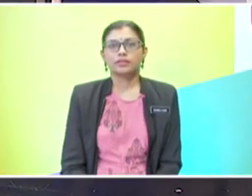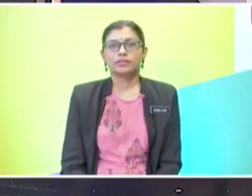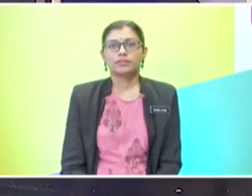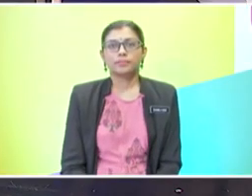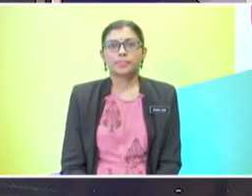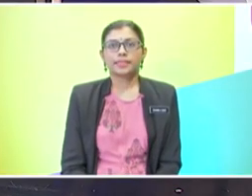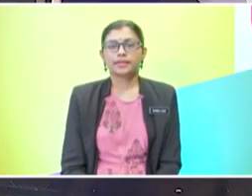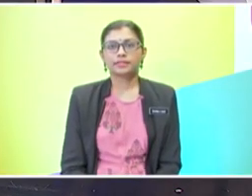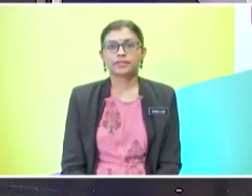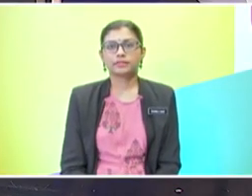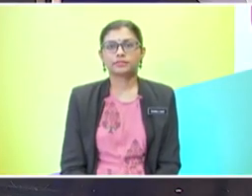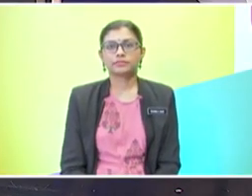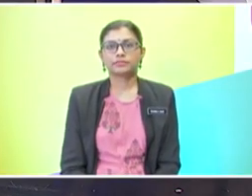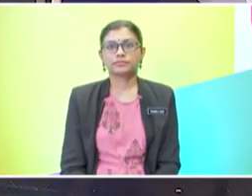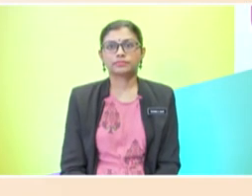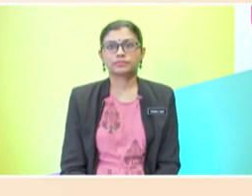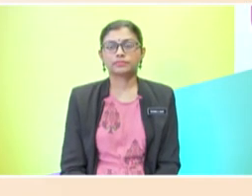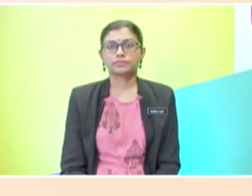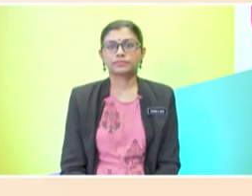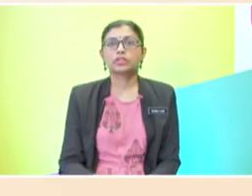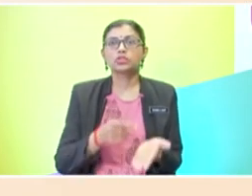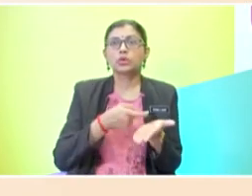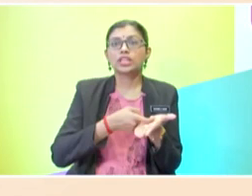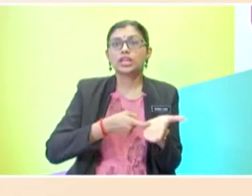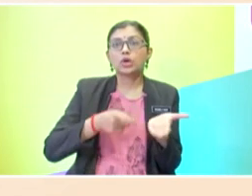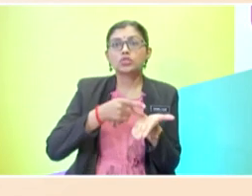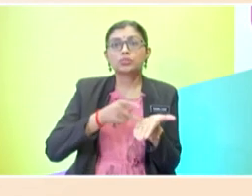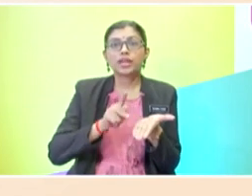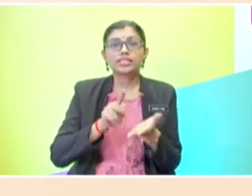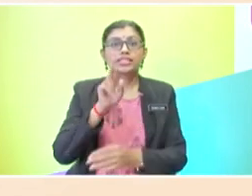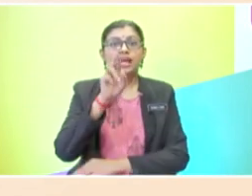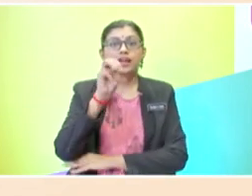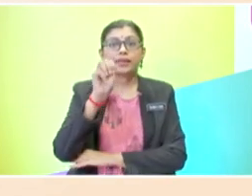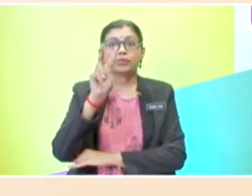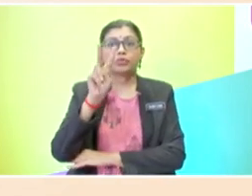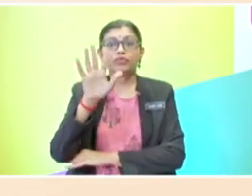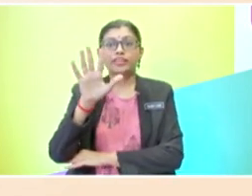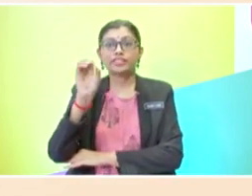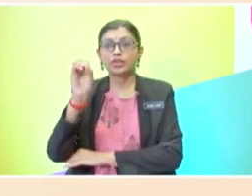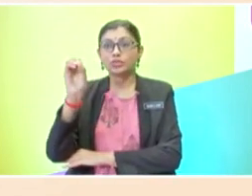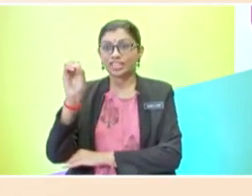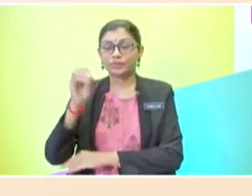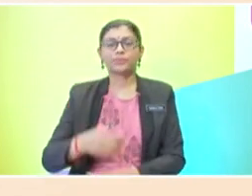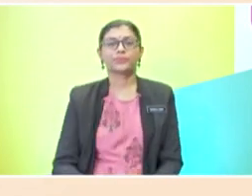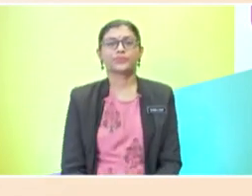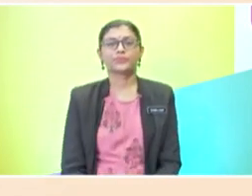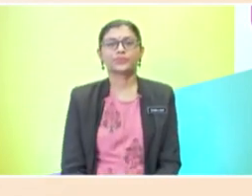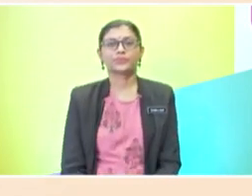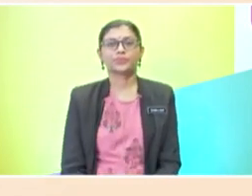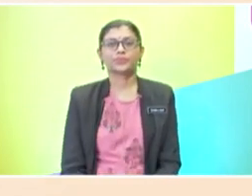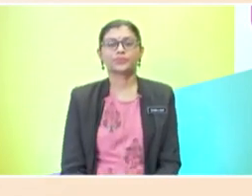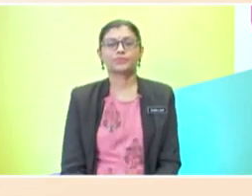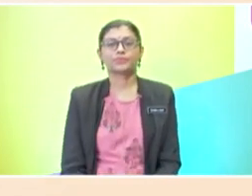then here we have the cost price is 2,500 ringgit. Okay. So the cost price